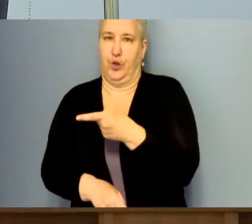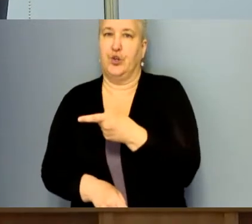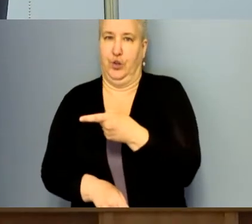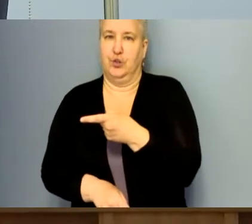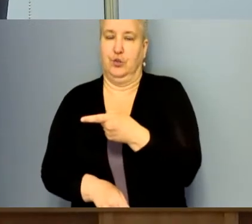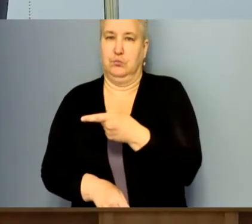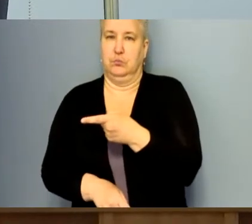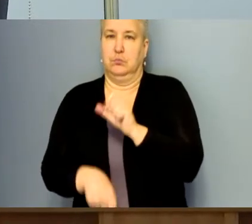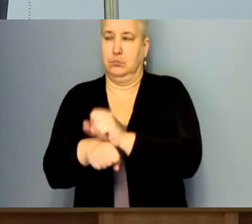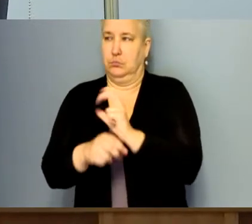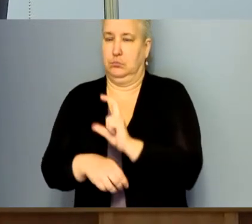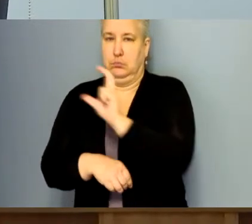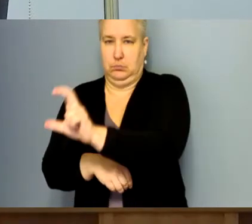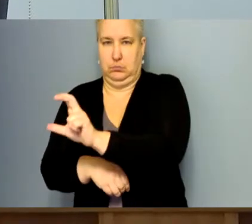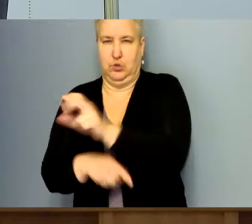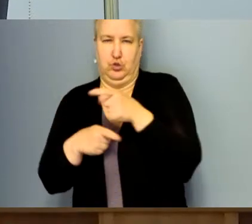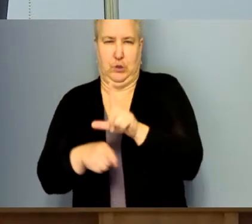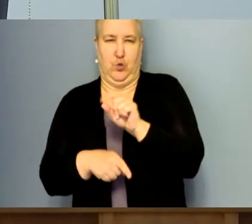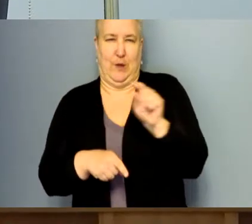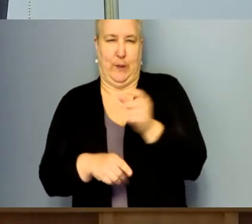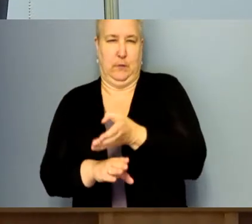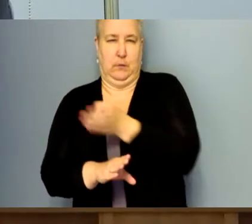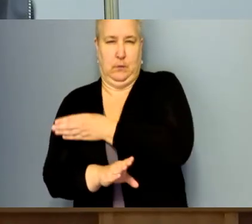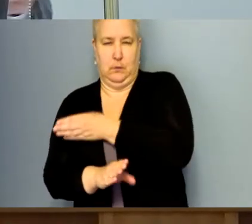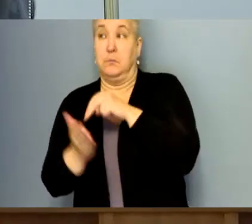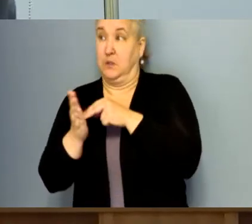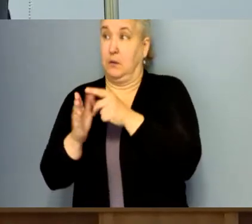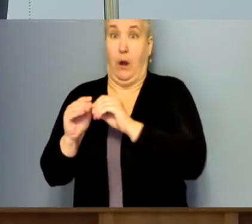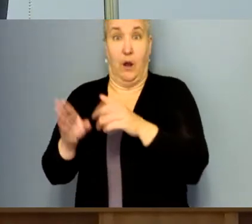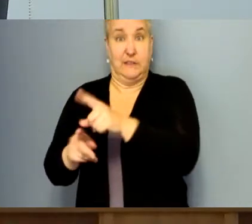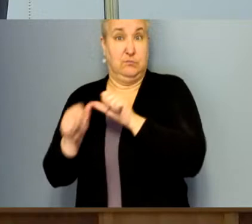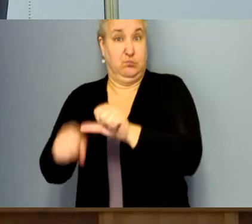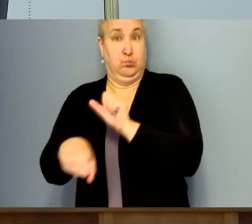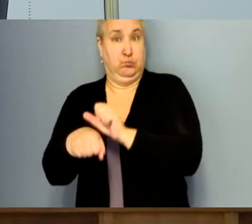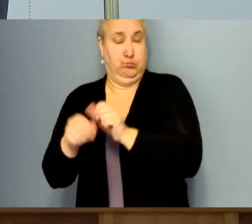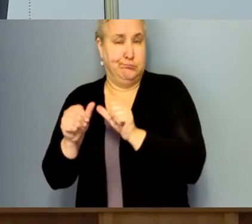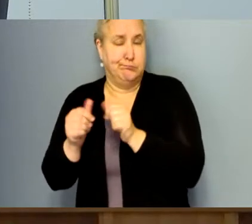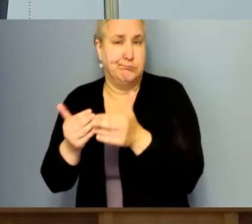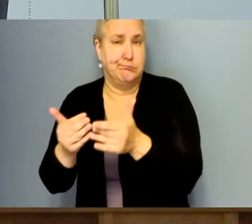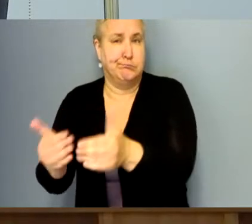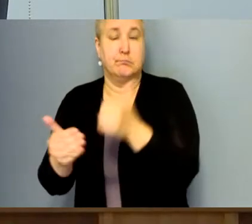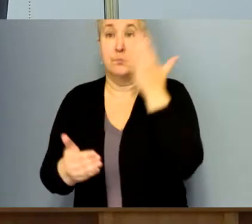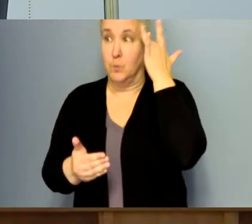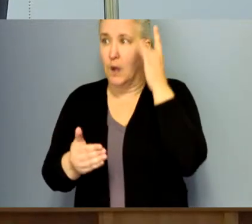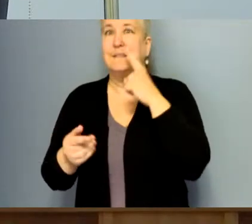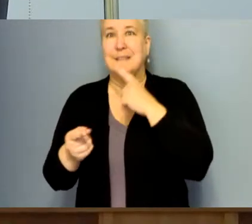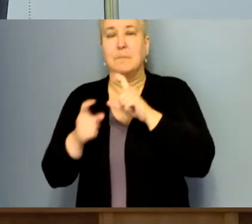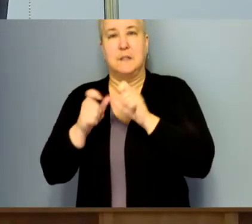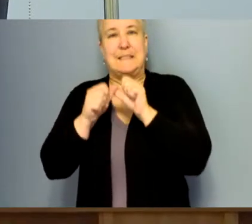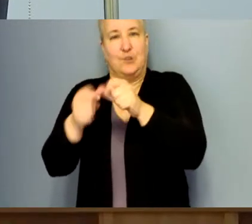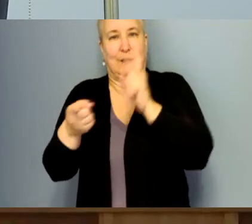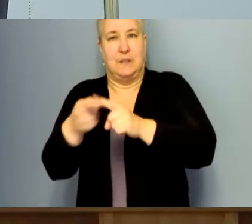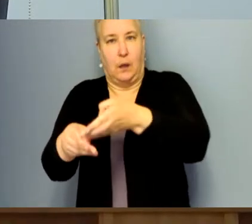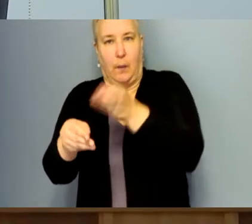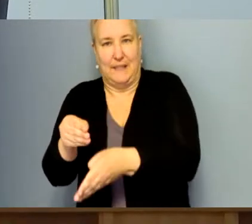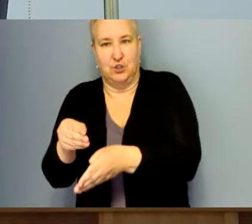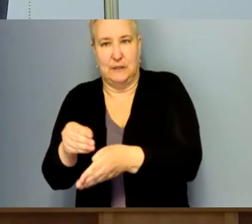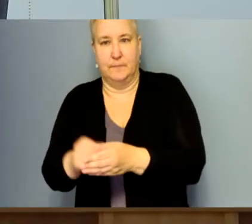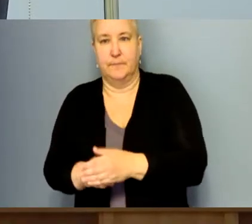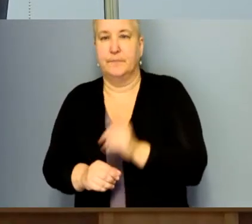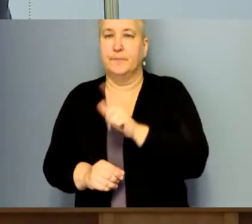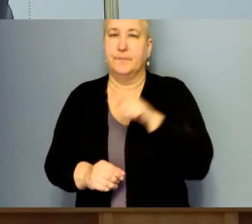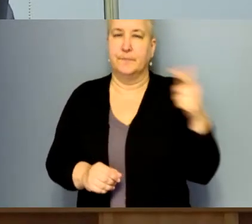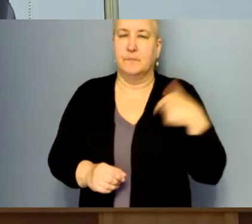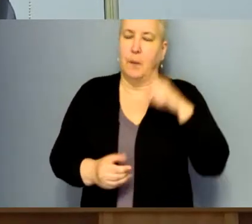work sometime in 2020, and they're just obviously continuing the work because it does say it's going to completion. I believe